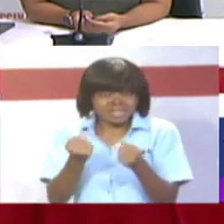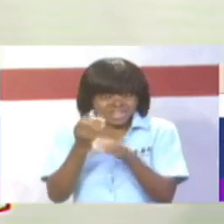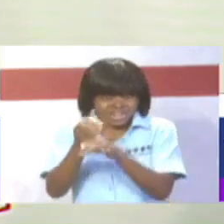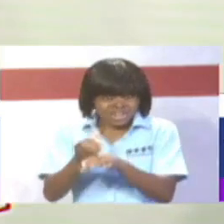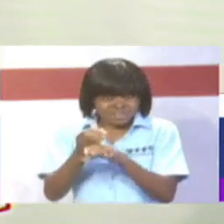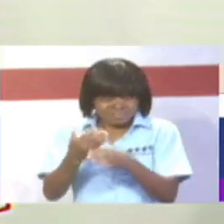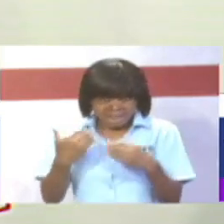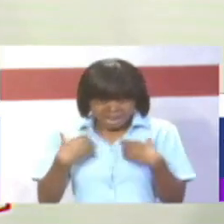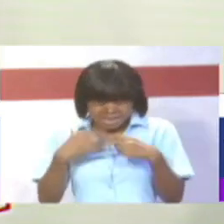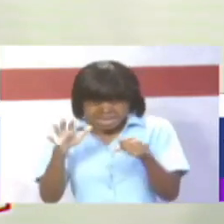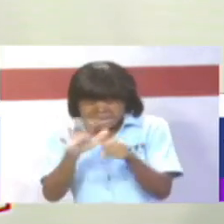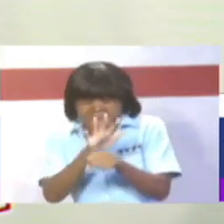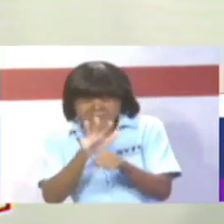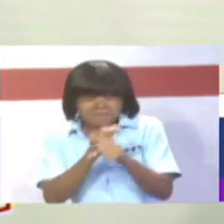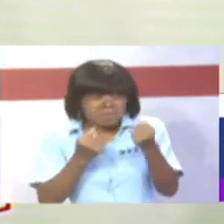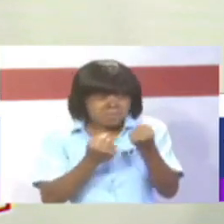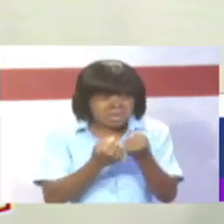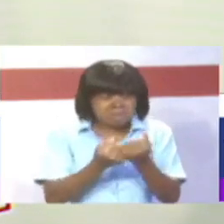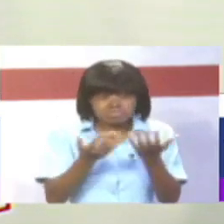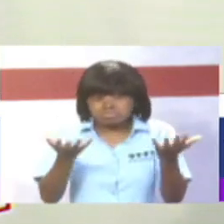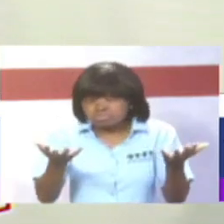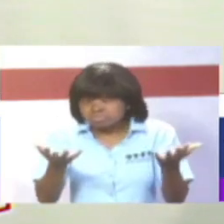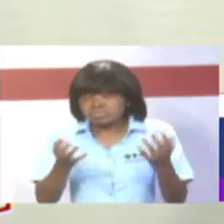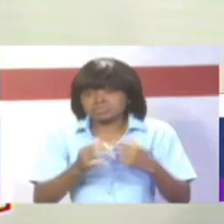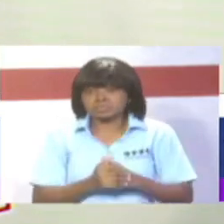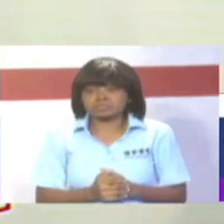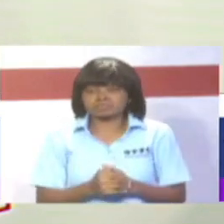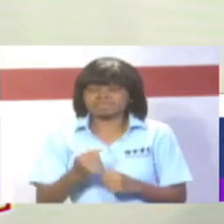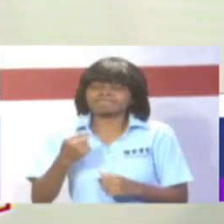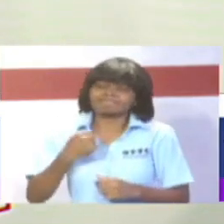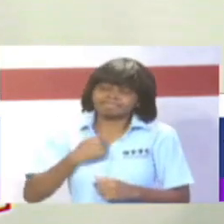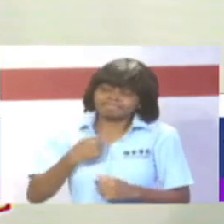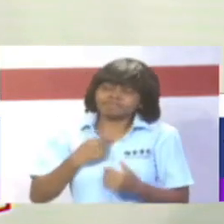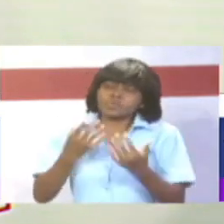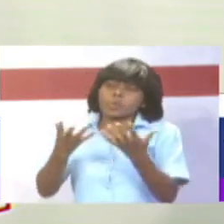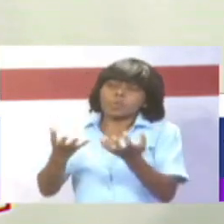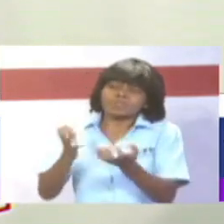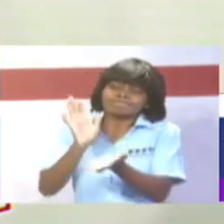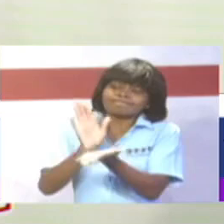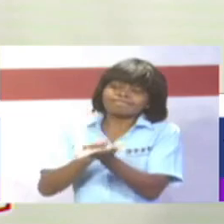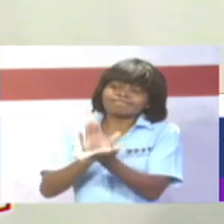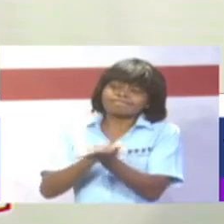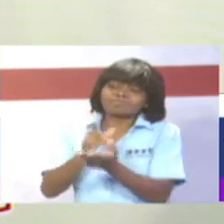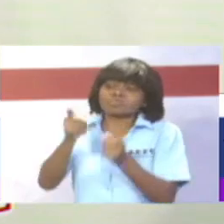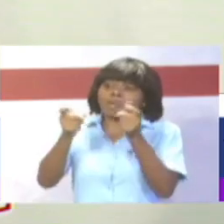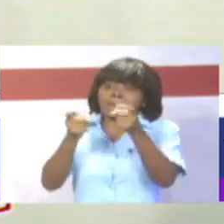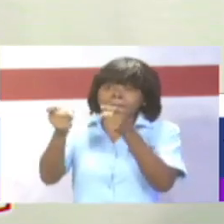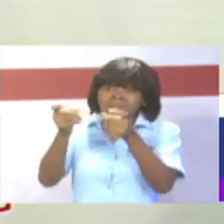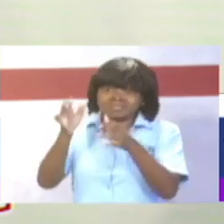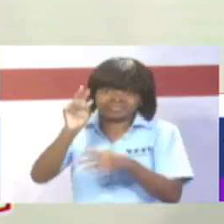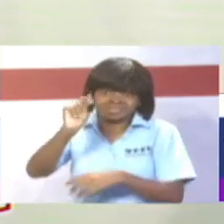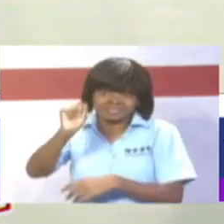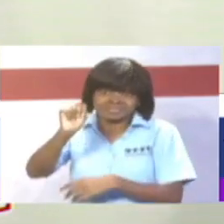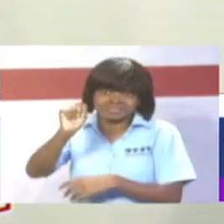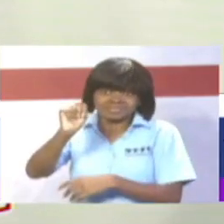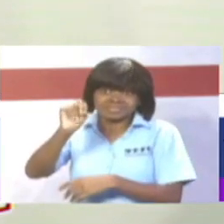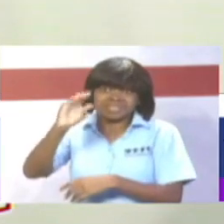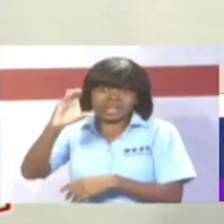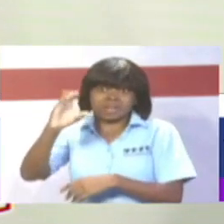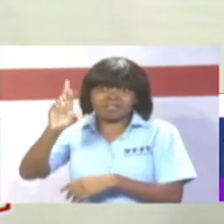At this time, I would like to congratulate the management of the NCRHA because they do